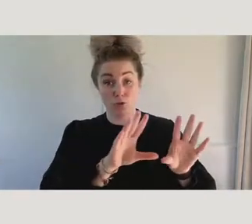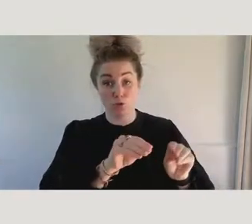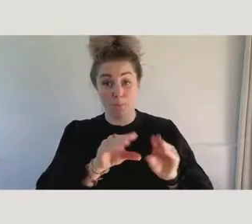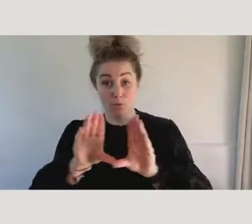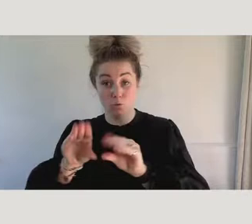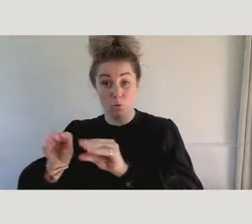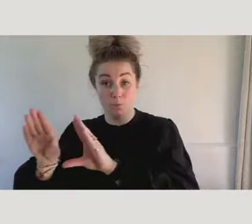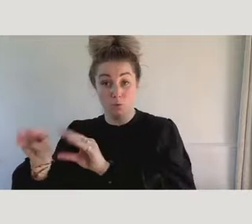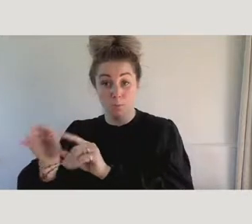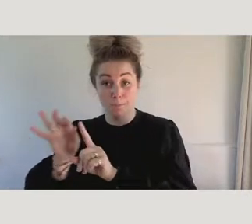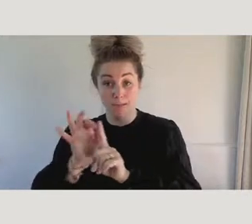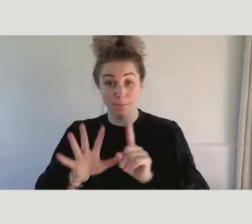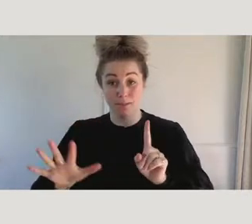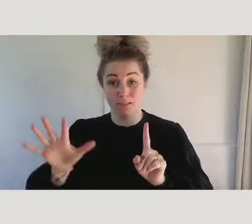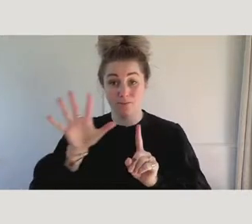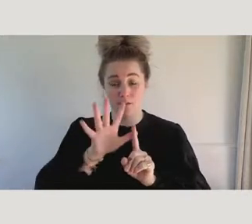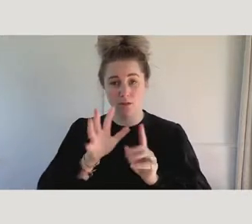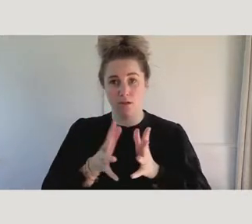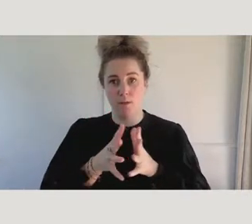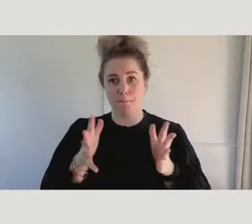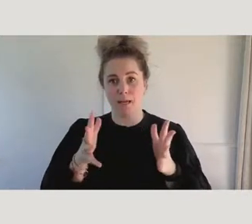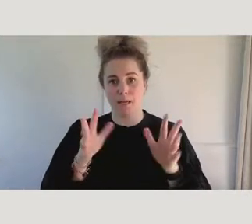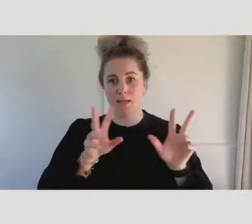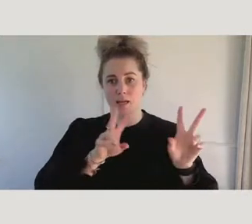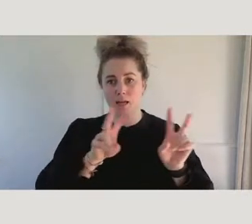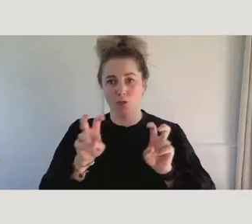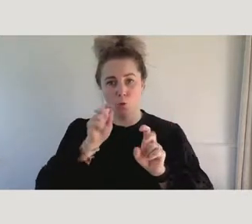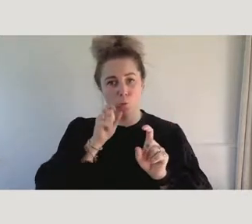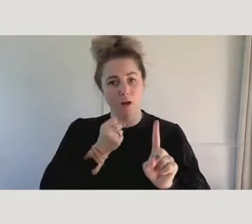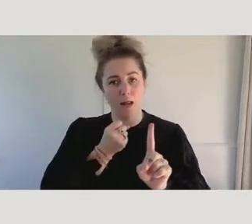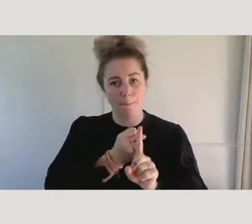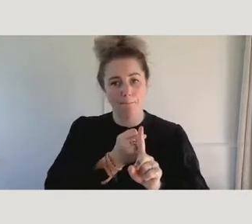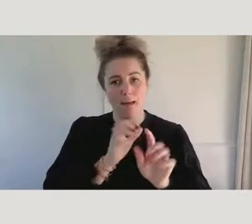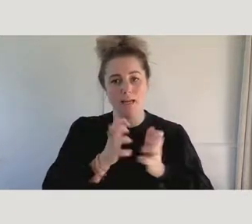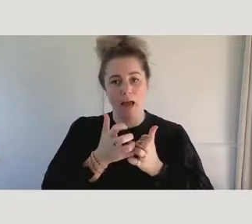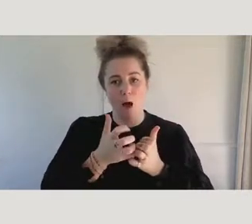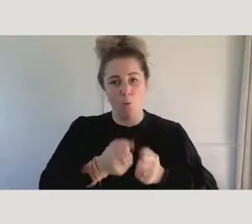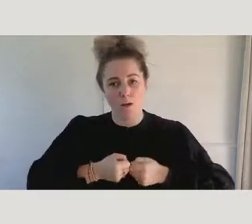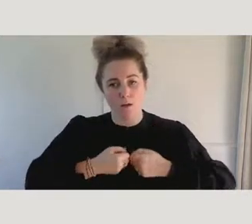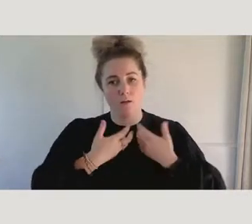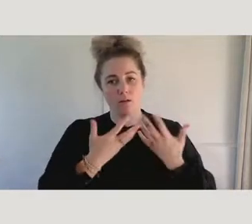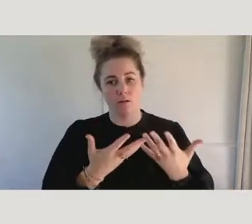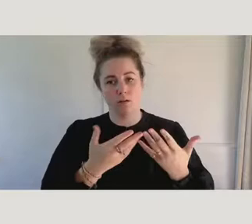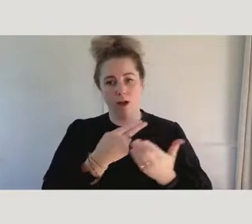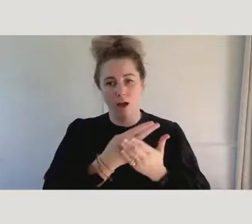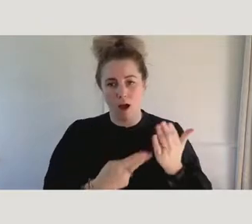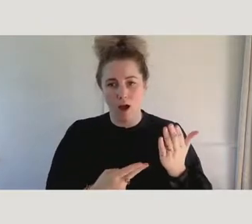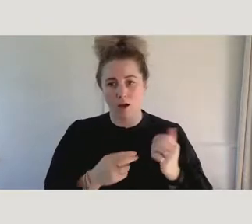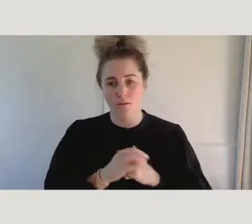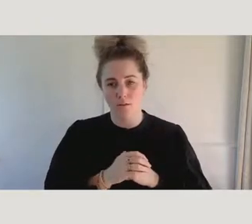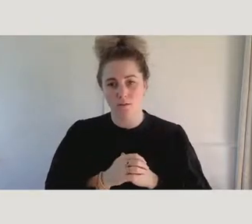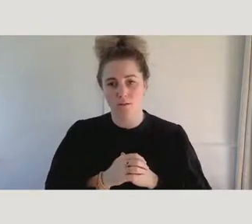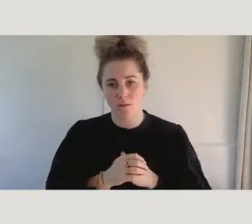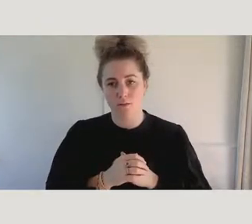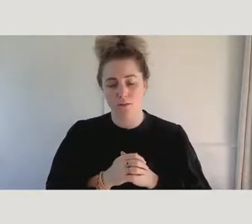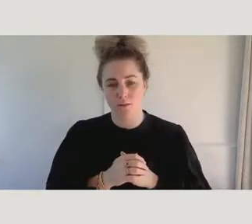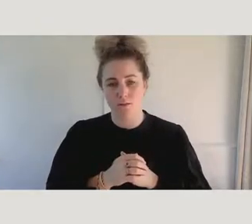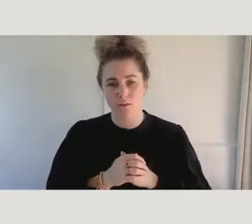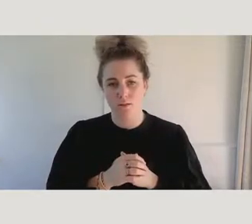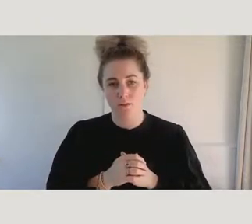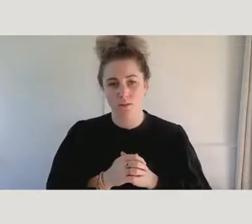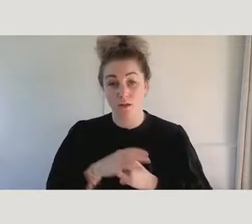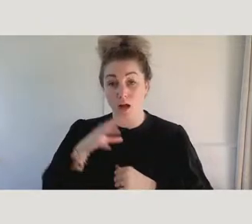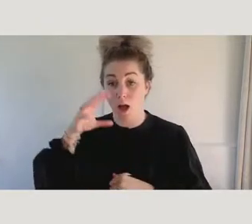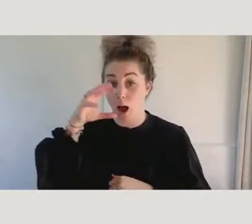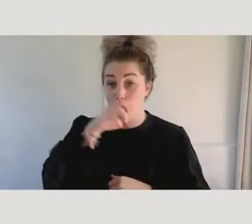Pacific is a major issue which will have some impact on how we practice our Arts um I believe that